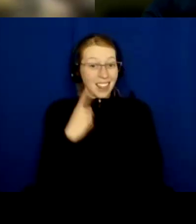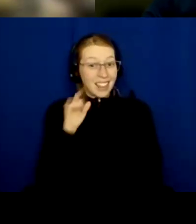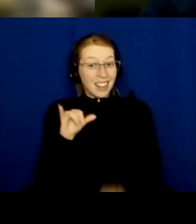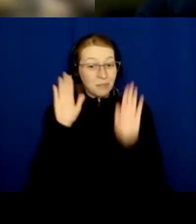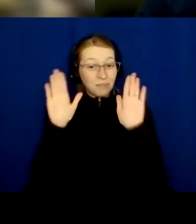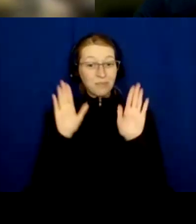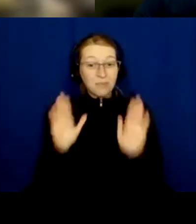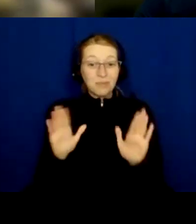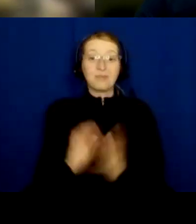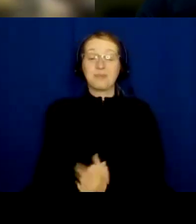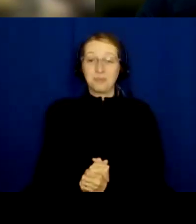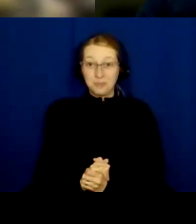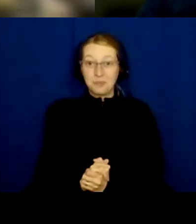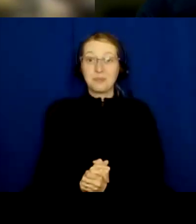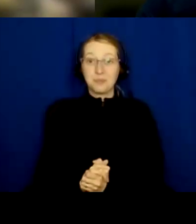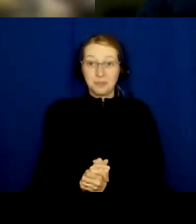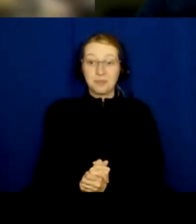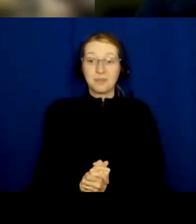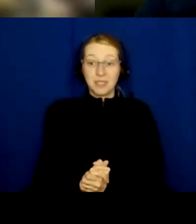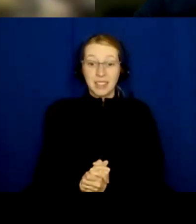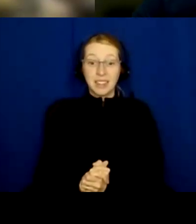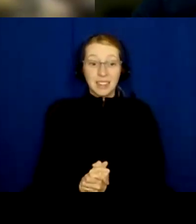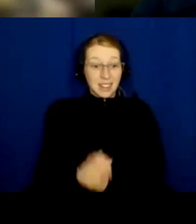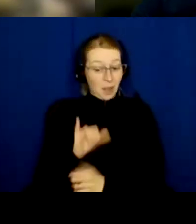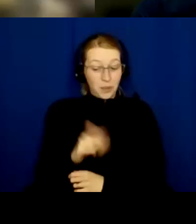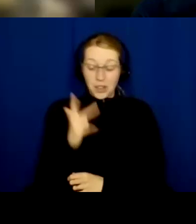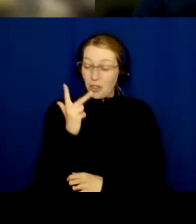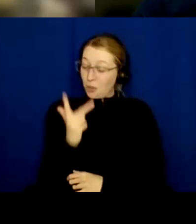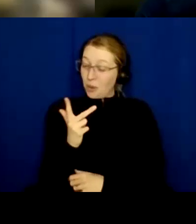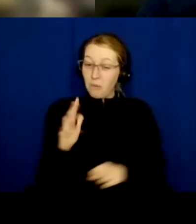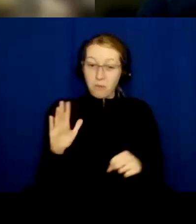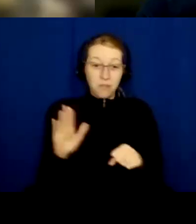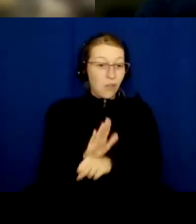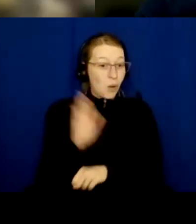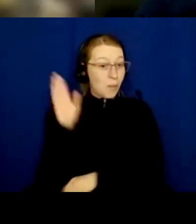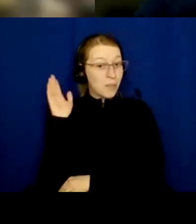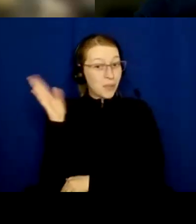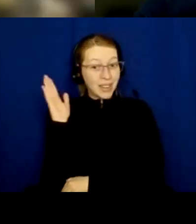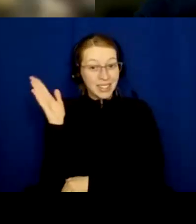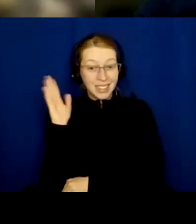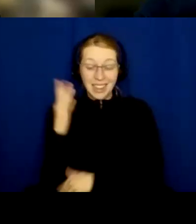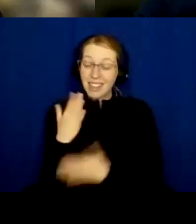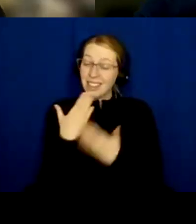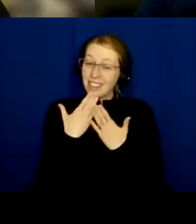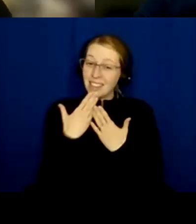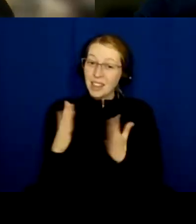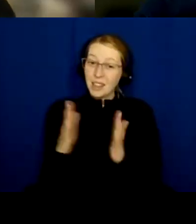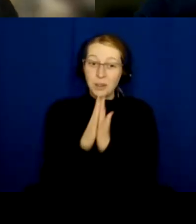amazing. Given the 3 very full presentations, thank you so much to all of our